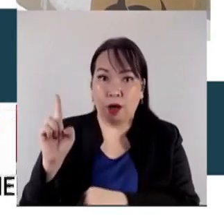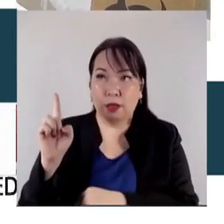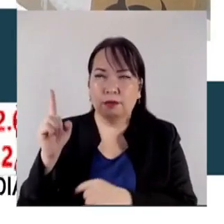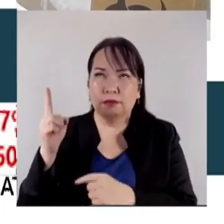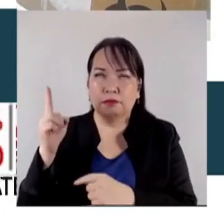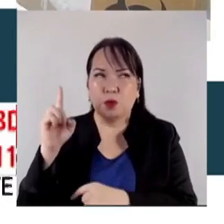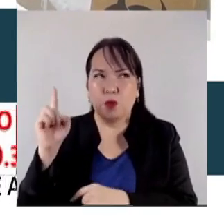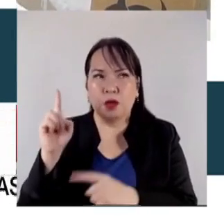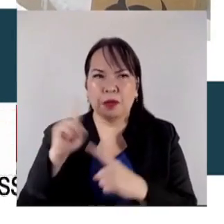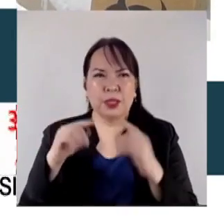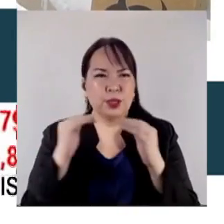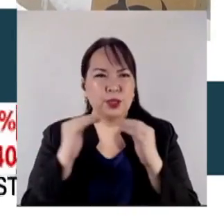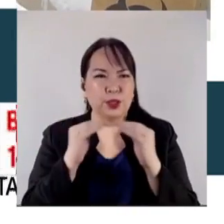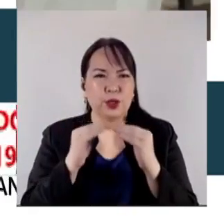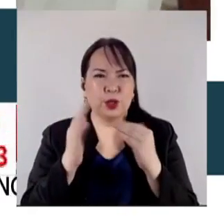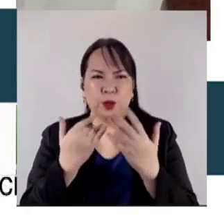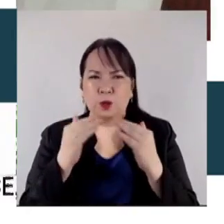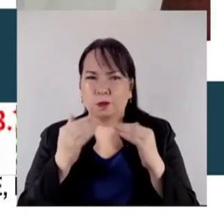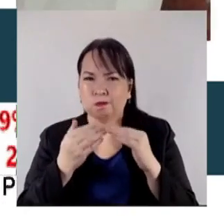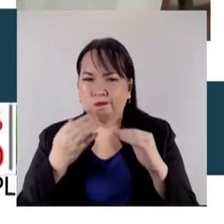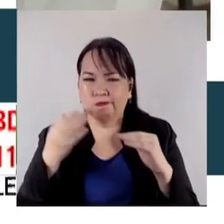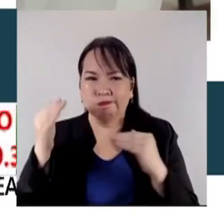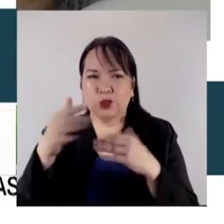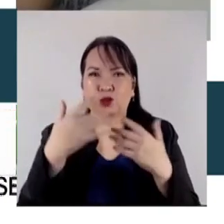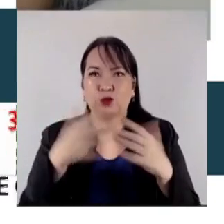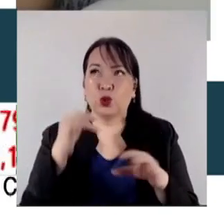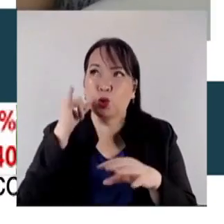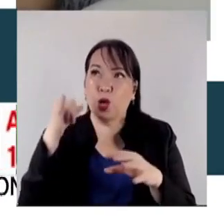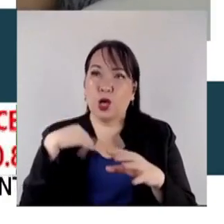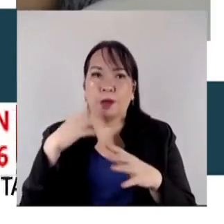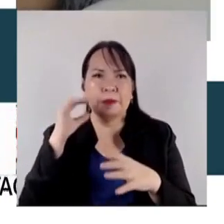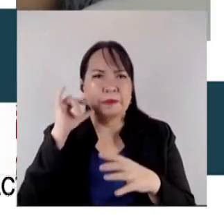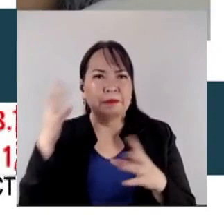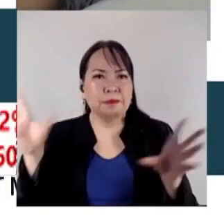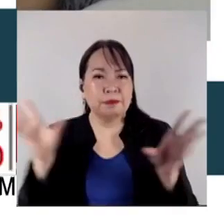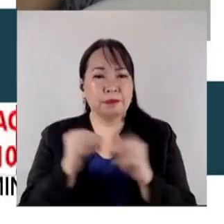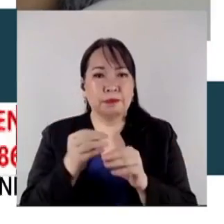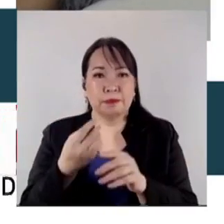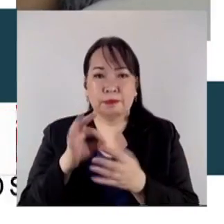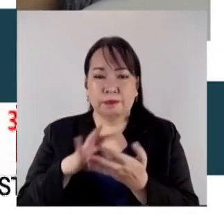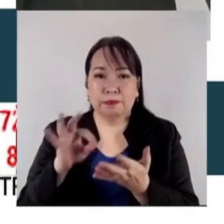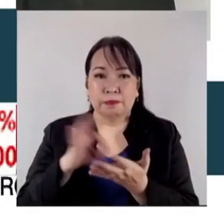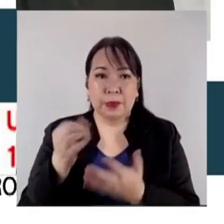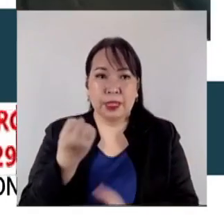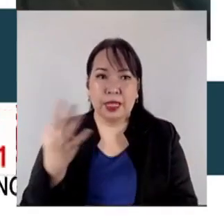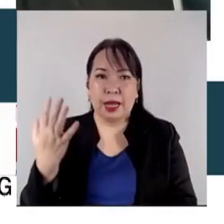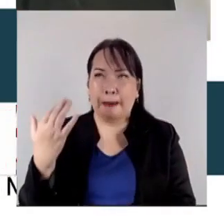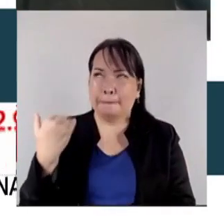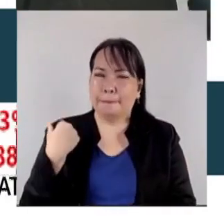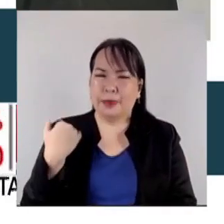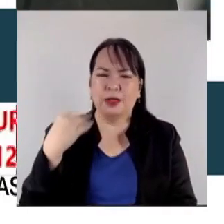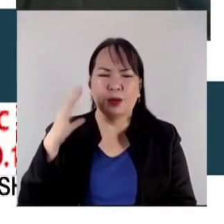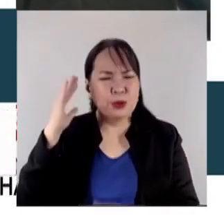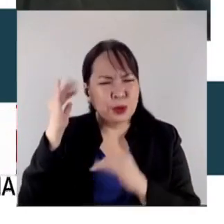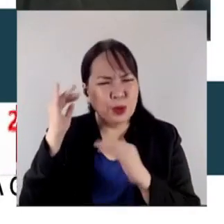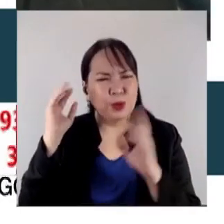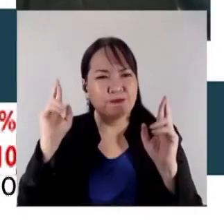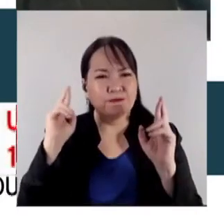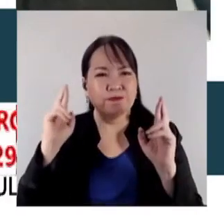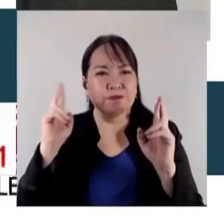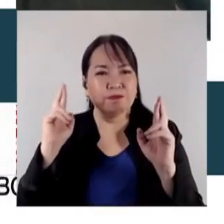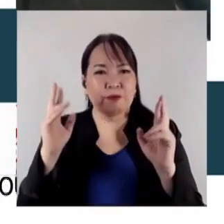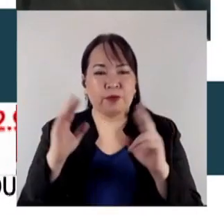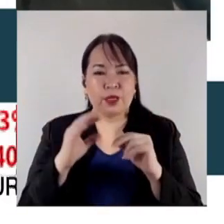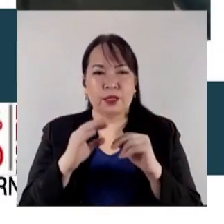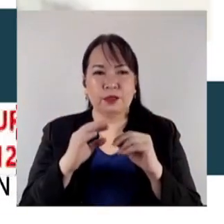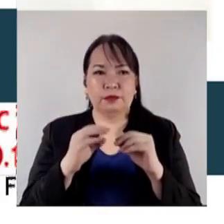even surpass it yesterday. Our figures are not yet in. We were hoping more